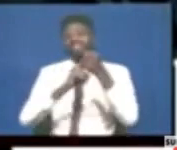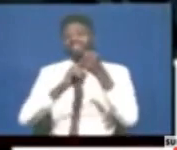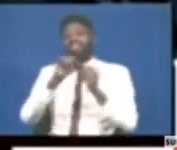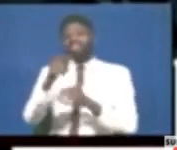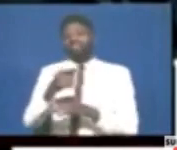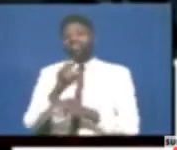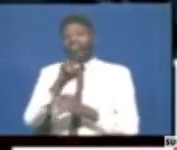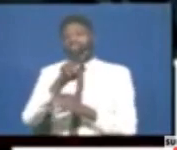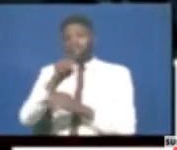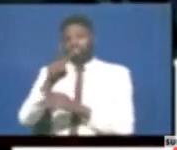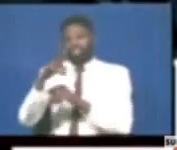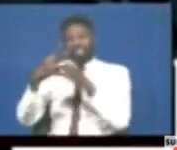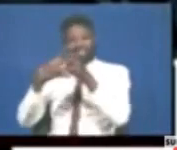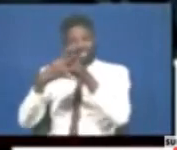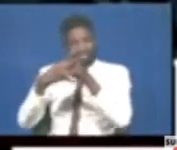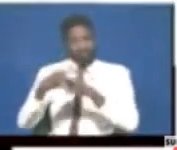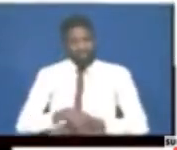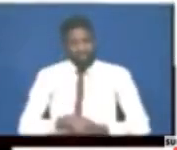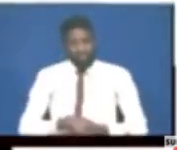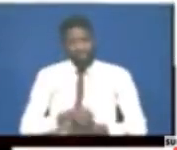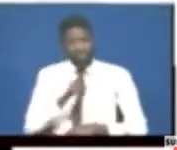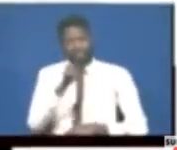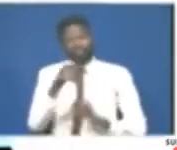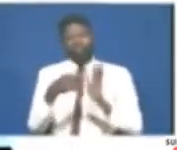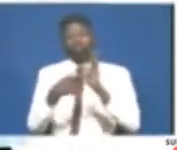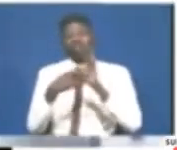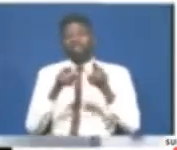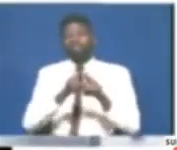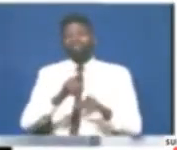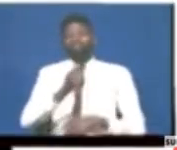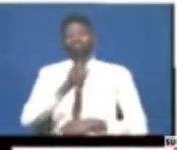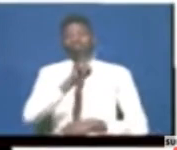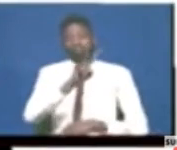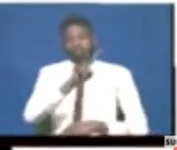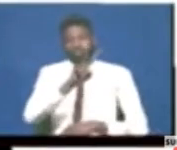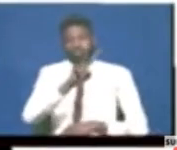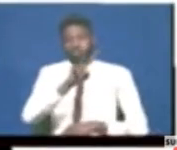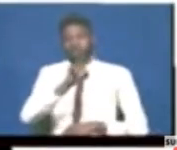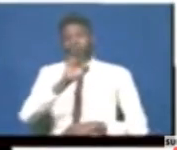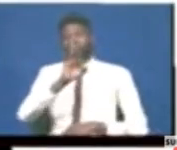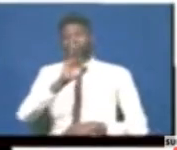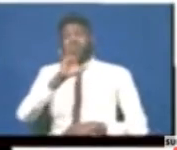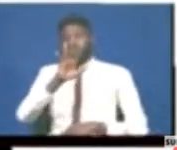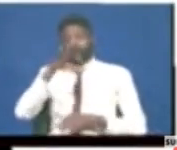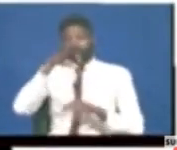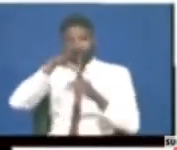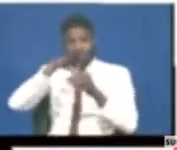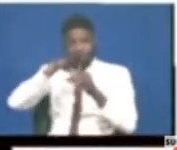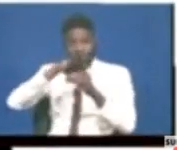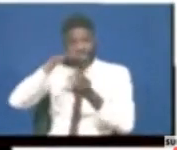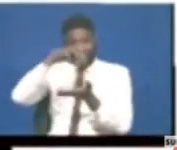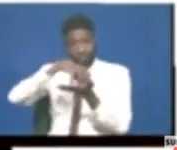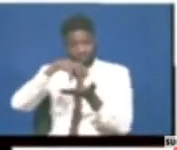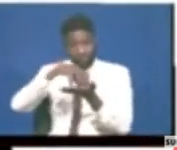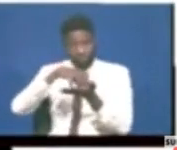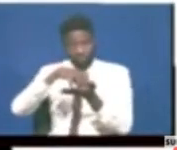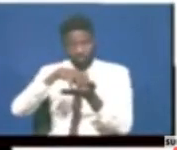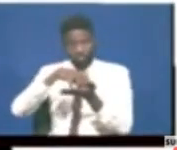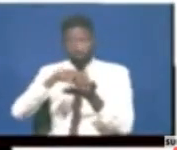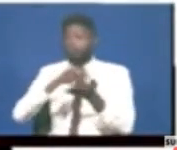46,229. That gives us 235 polling stations, which I assume I did not use Kim's